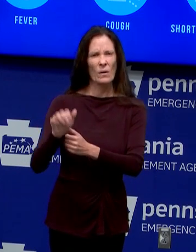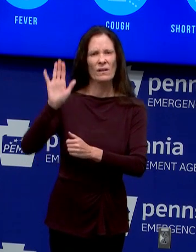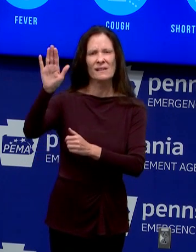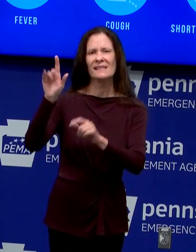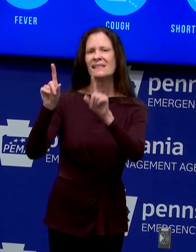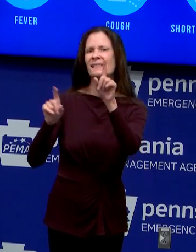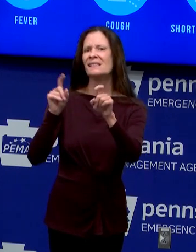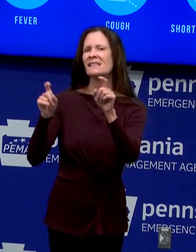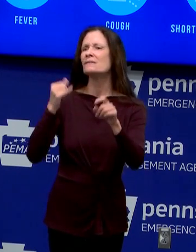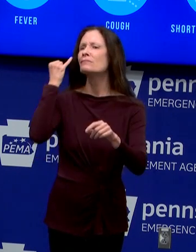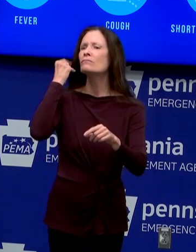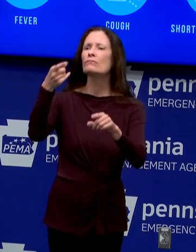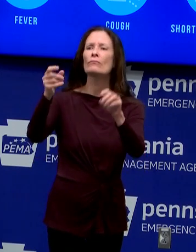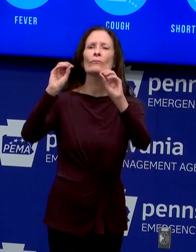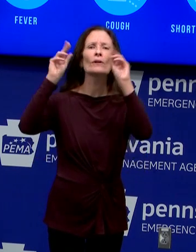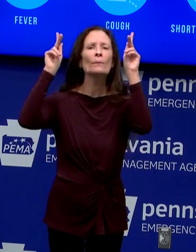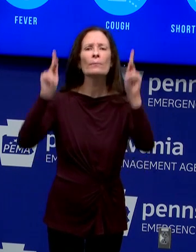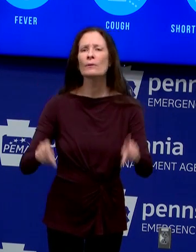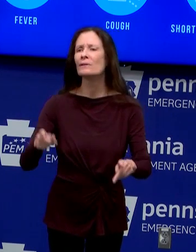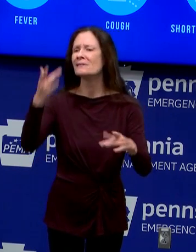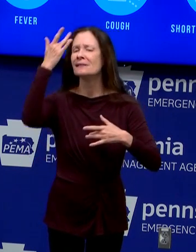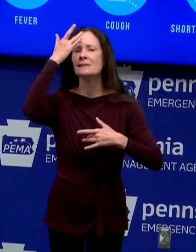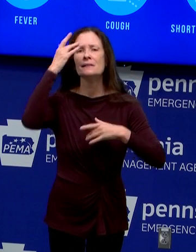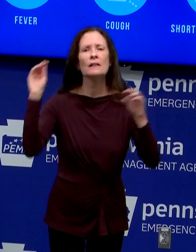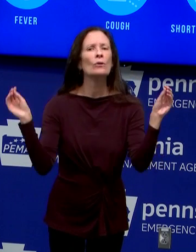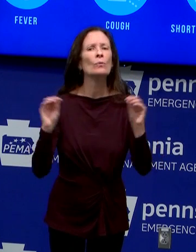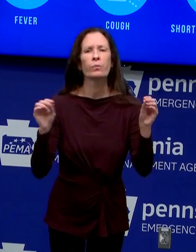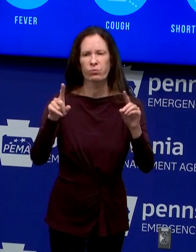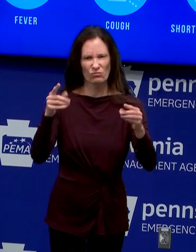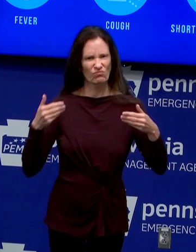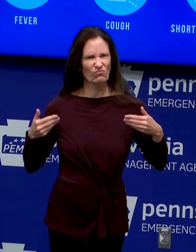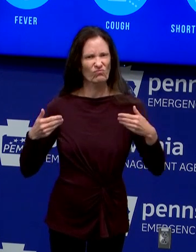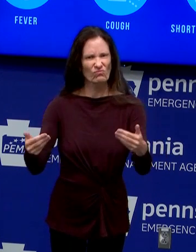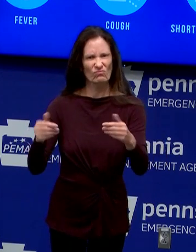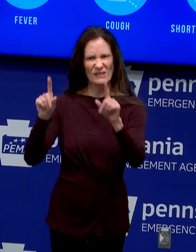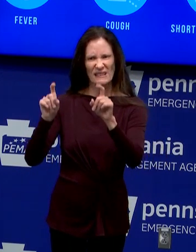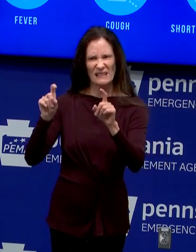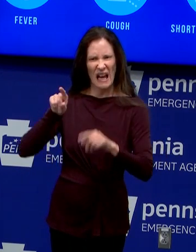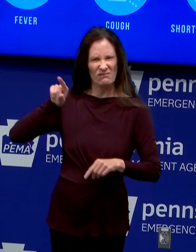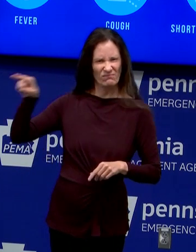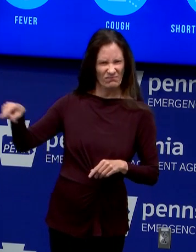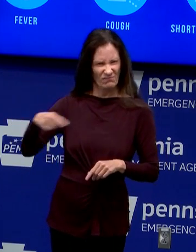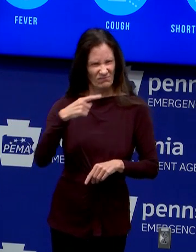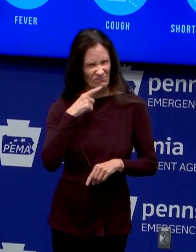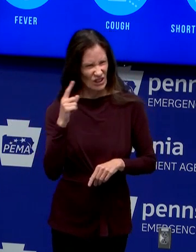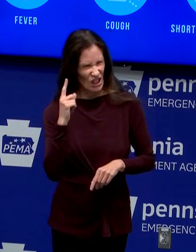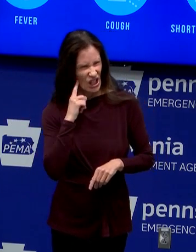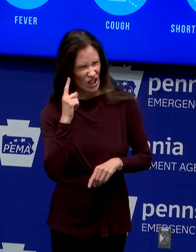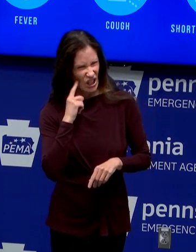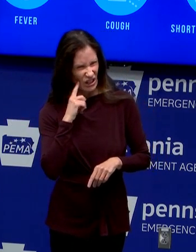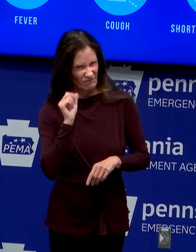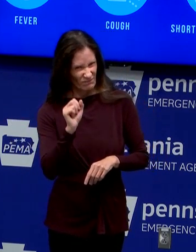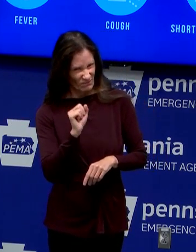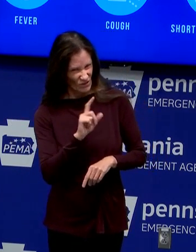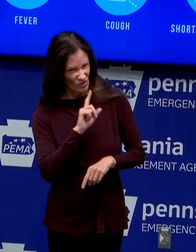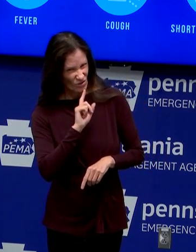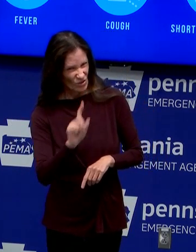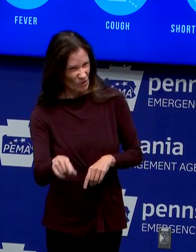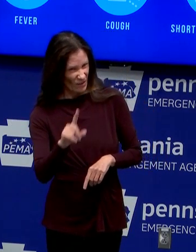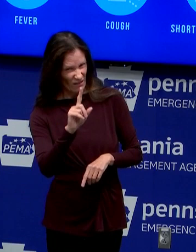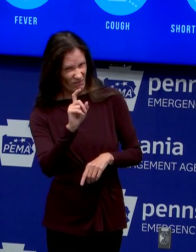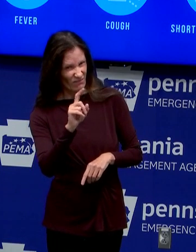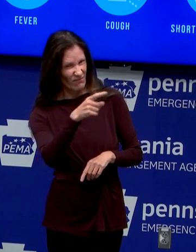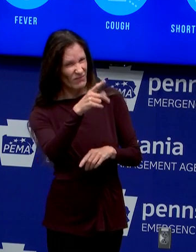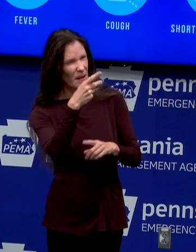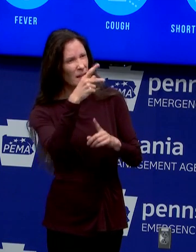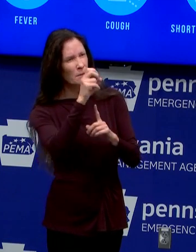Services. Can you please clarify the role that the Pennsylvania Department of Health guidelines play in determining which residents in Pennsylvania get